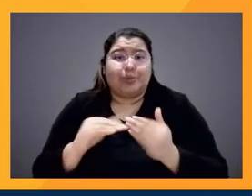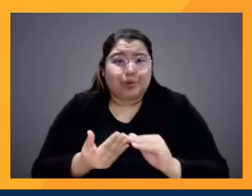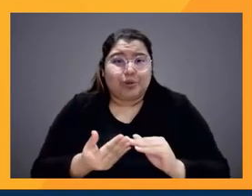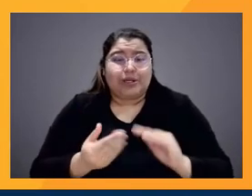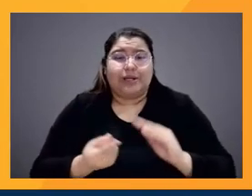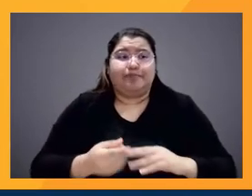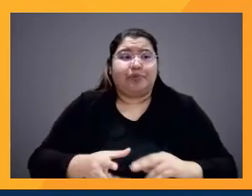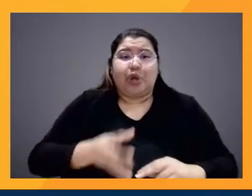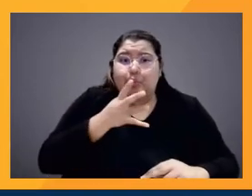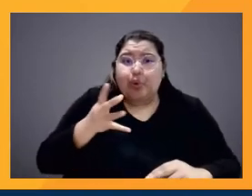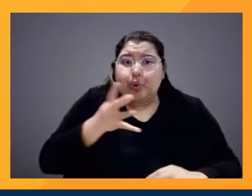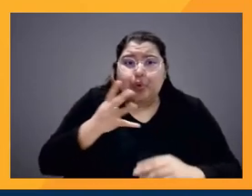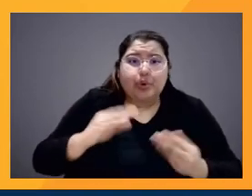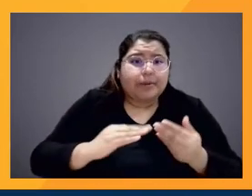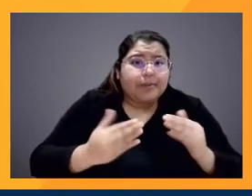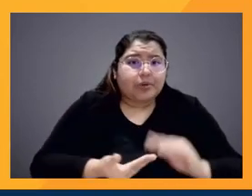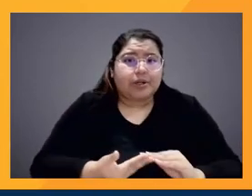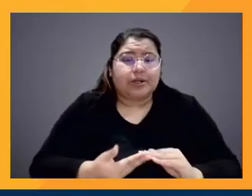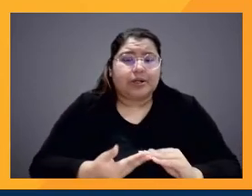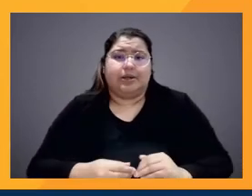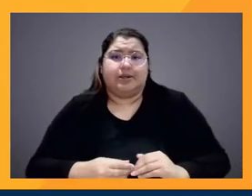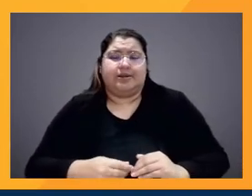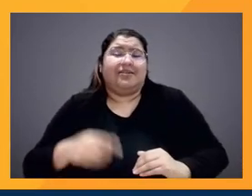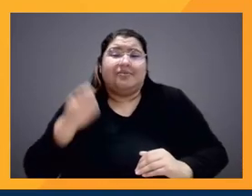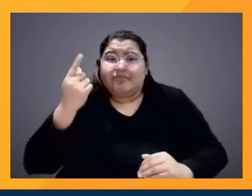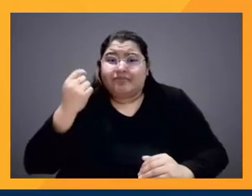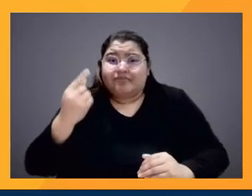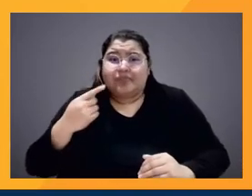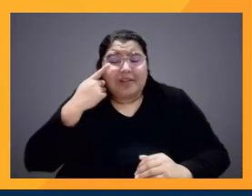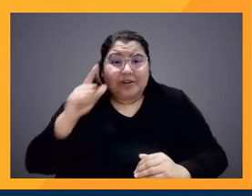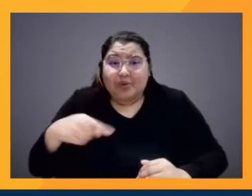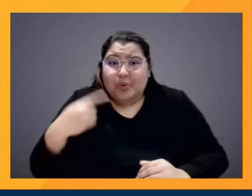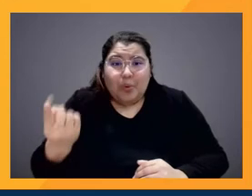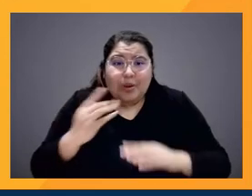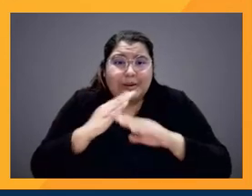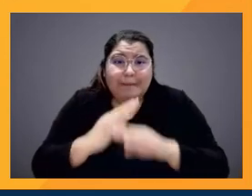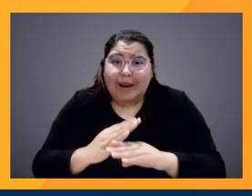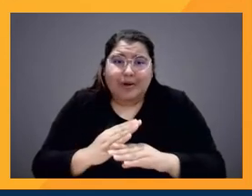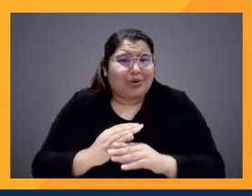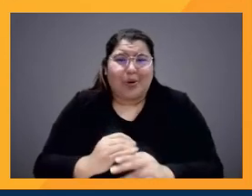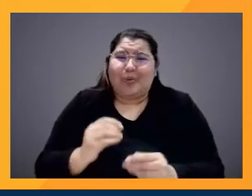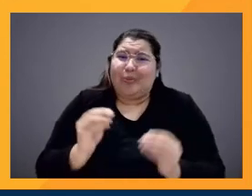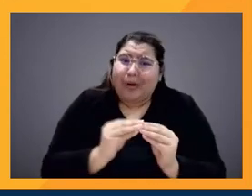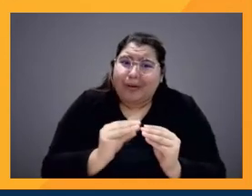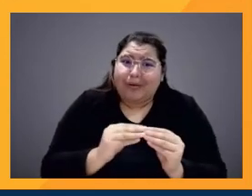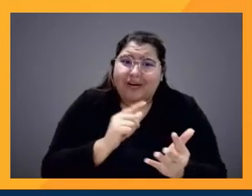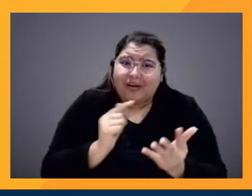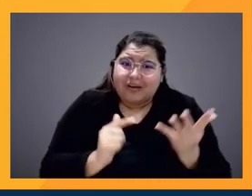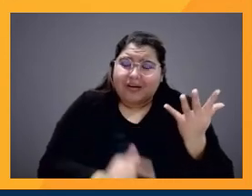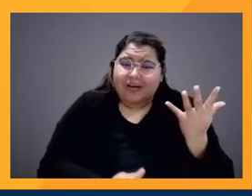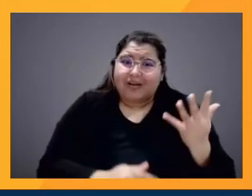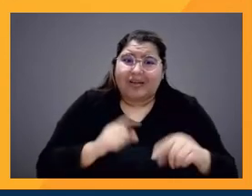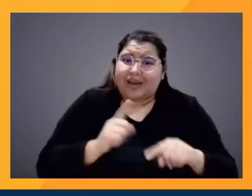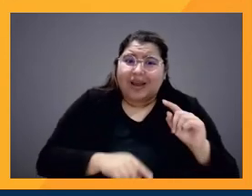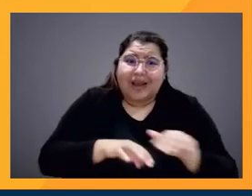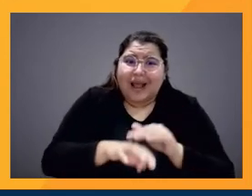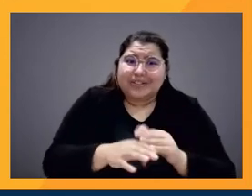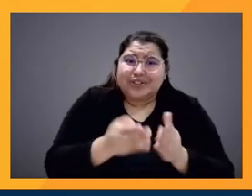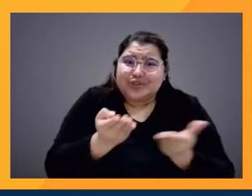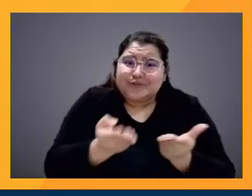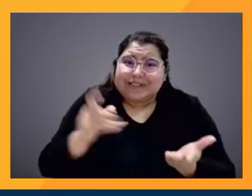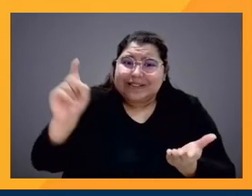Medicare benefits to access your health care when you're 65, you would do that through the Social Security Administration. And you still do that through the Social